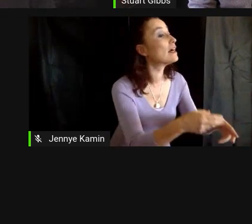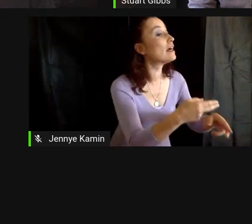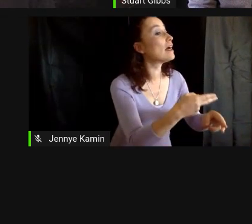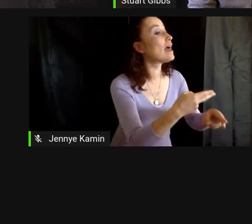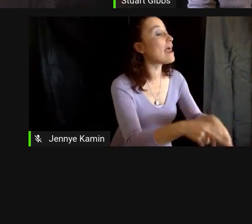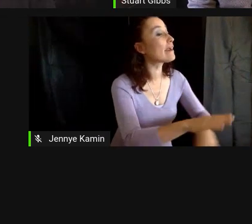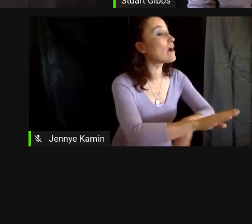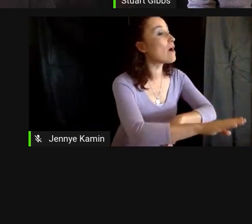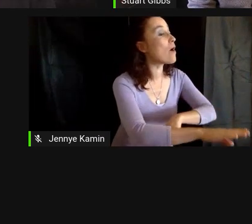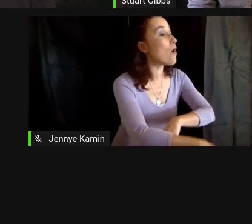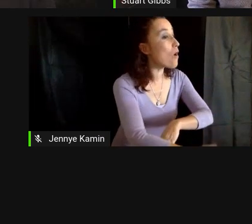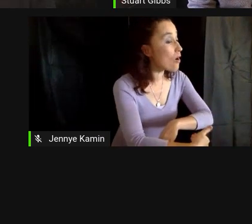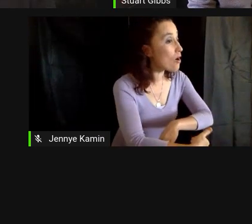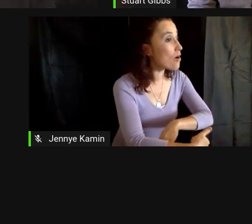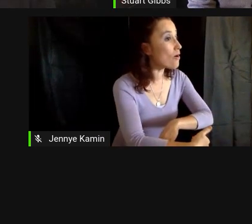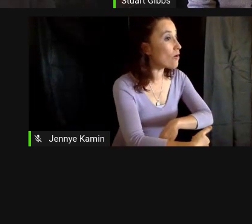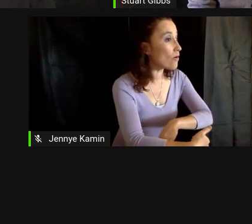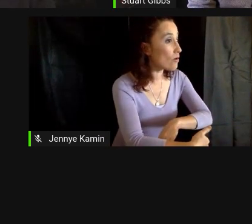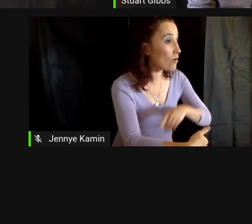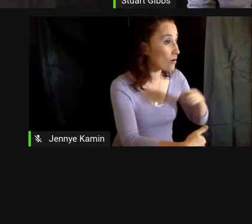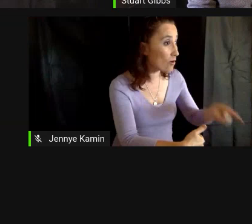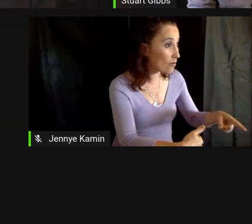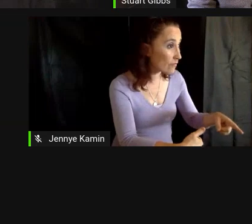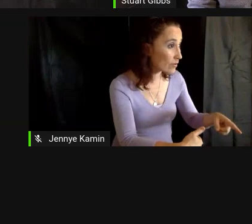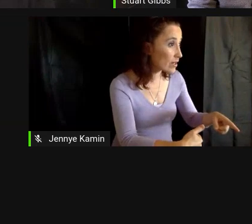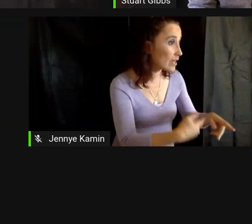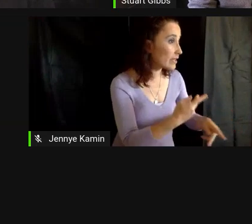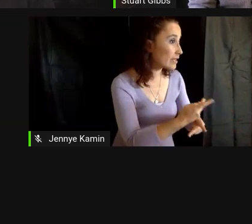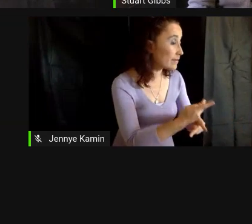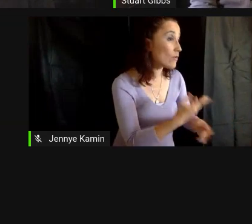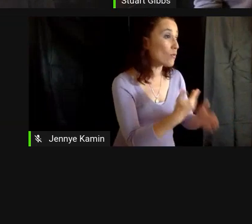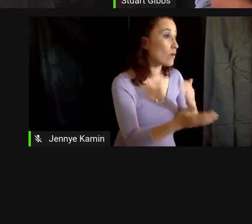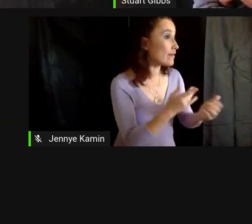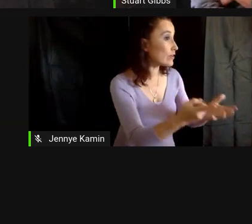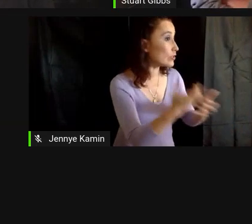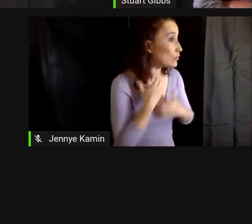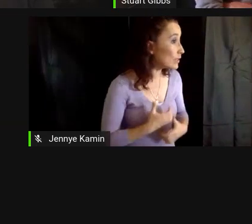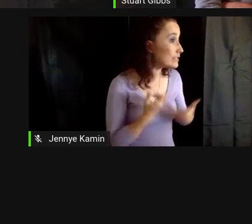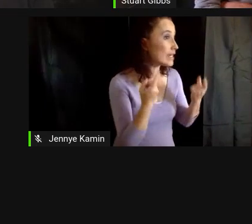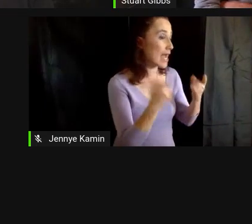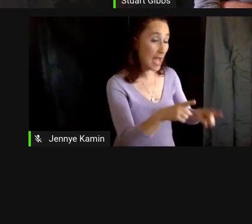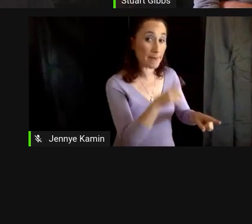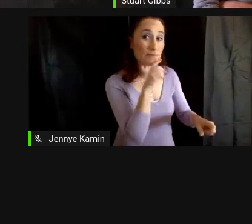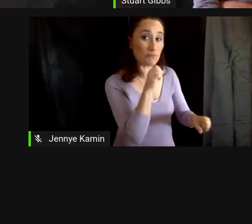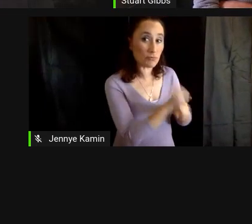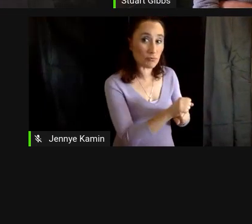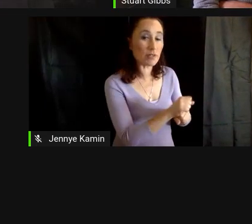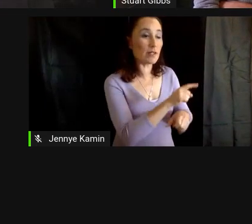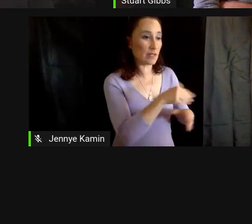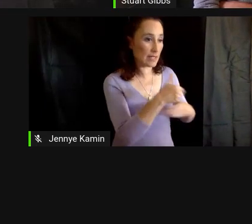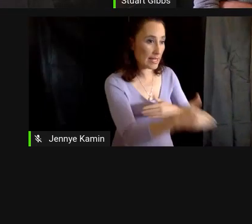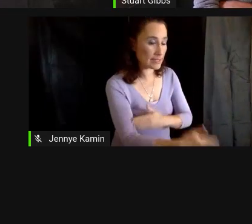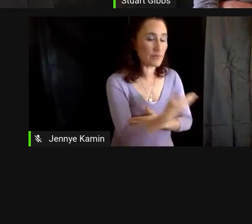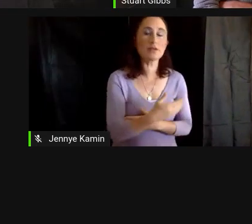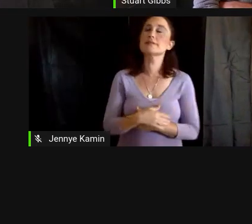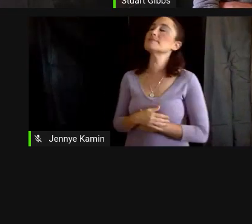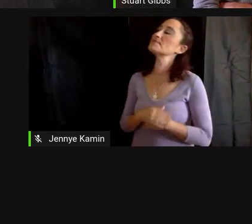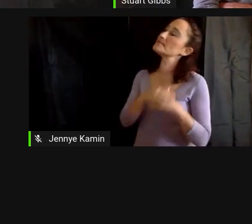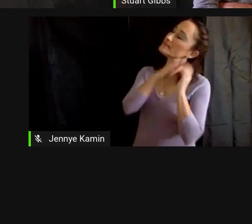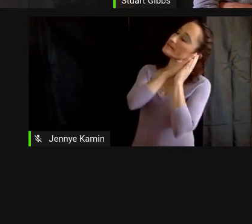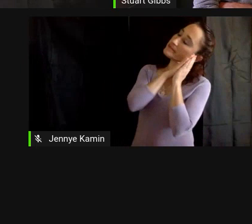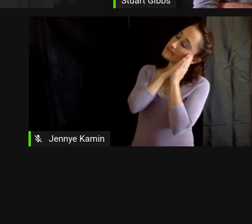overnight. And what you really wish for will happen in the morning, okay? So she goes to sleep, and the next